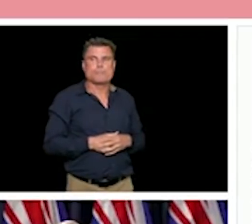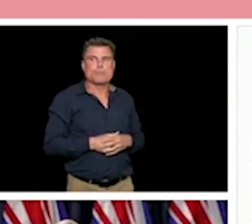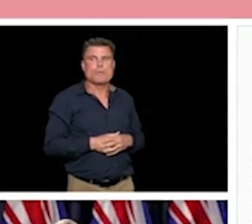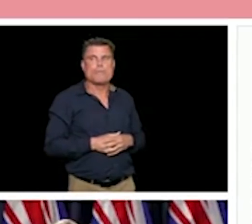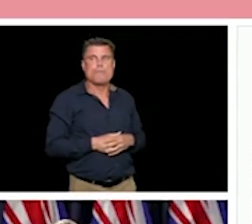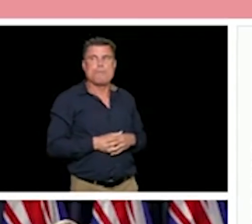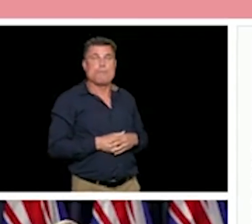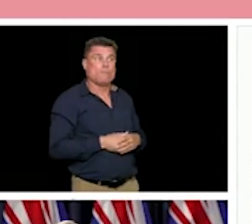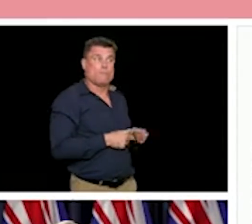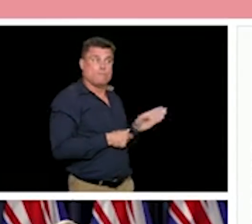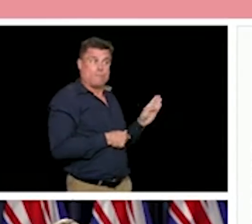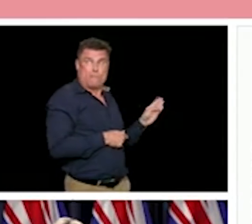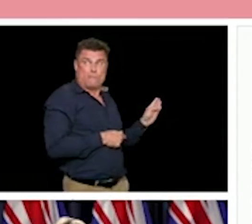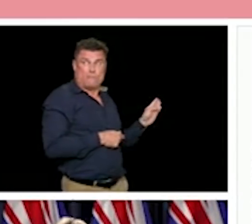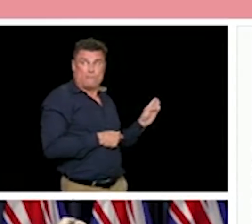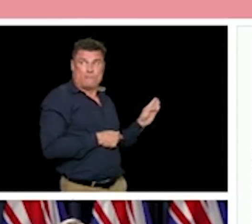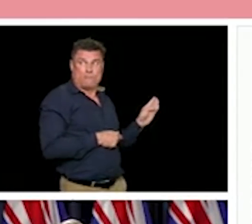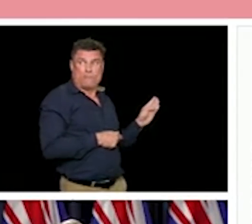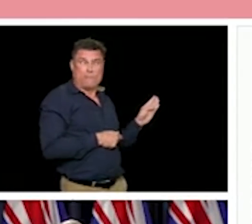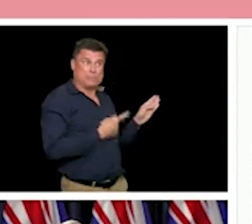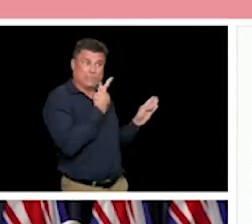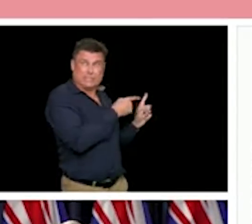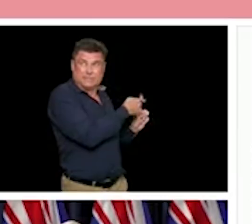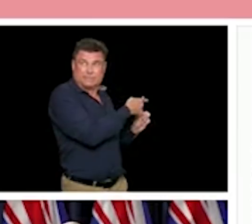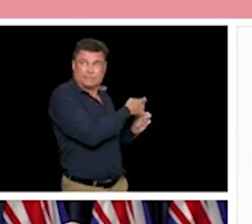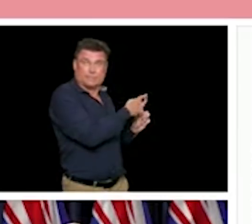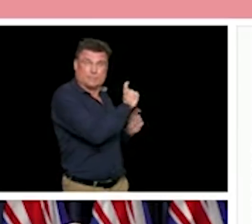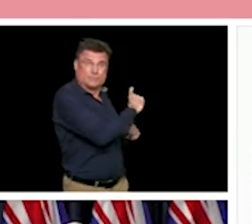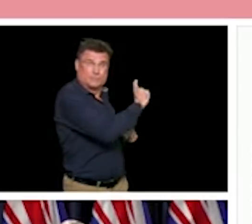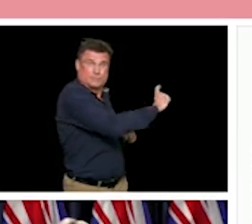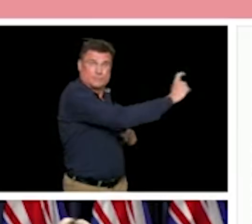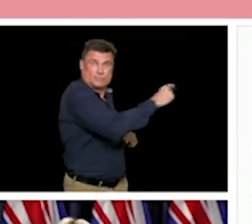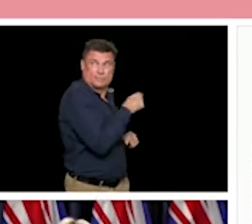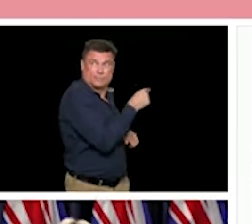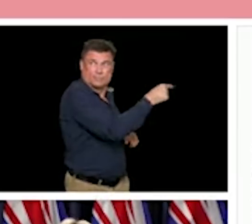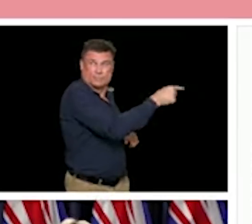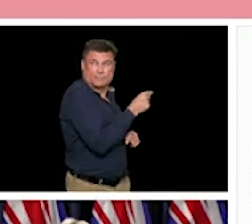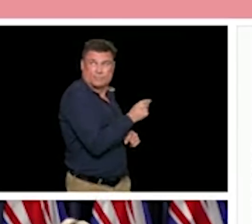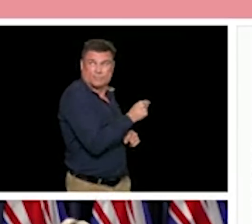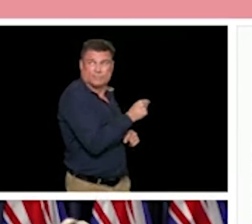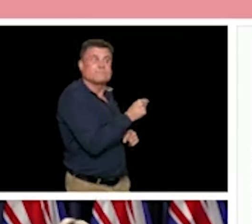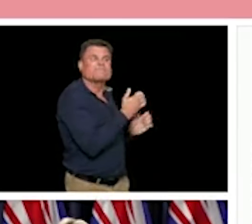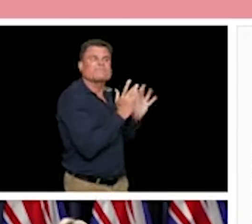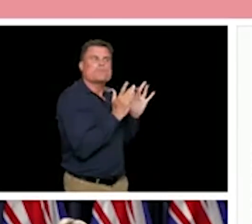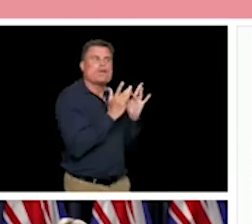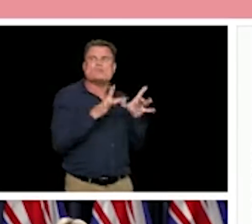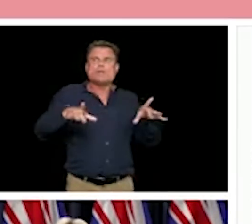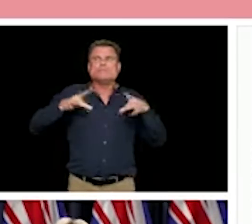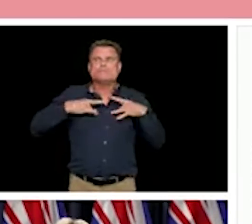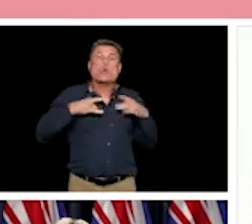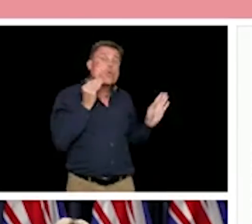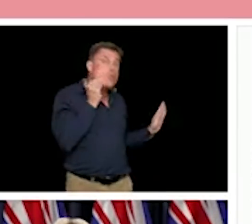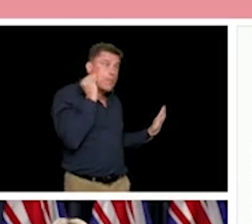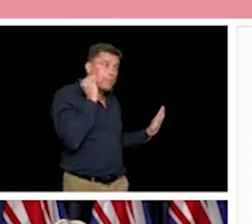having household contacts and being involved with outbreaks to having a shift in the connections